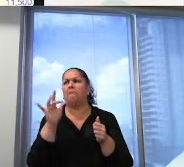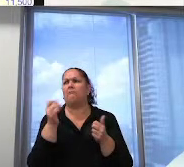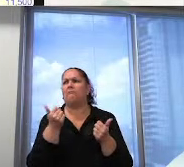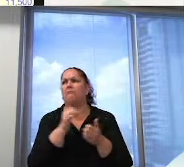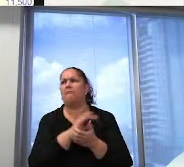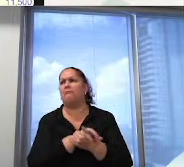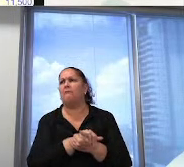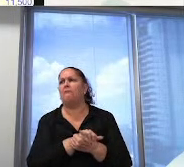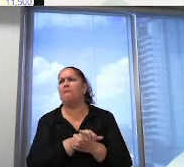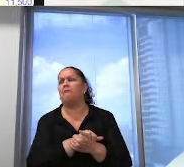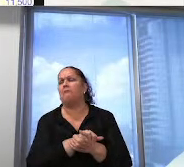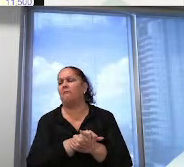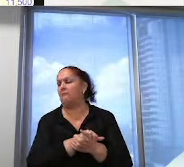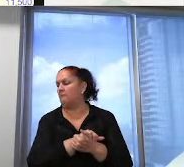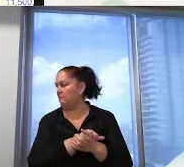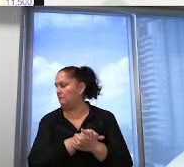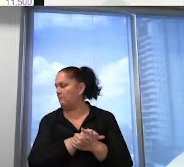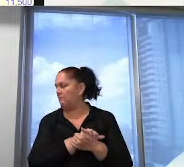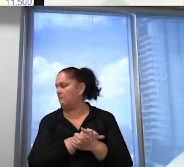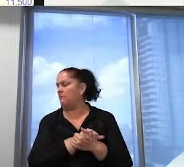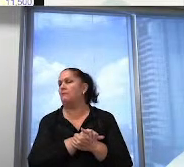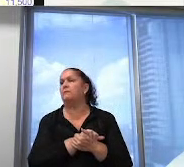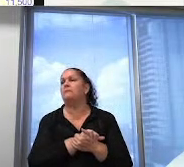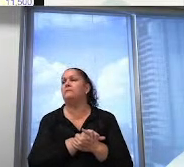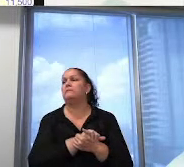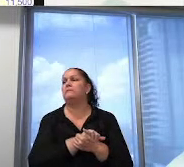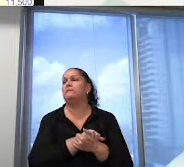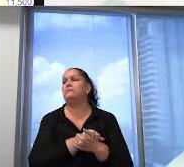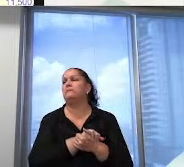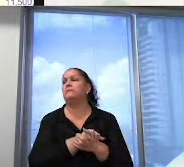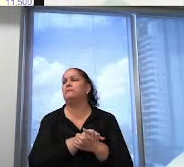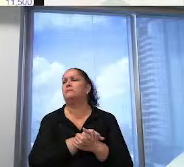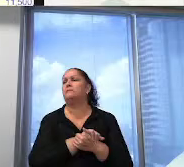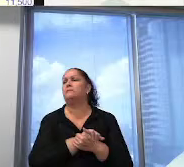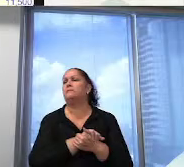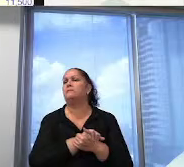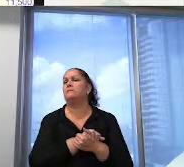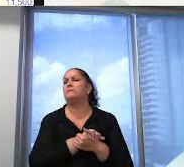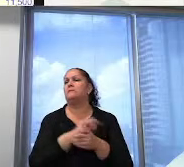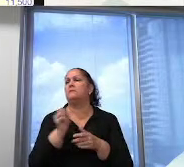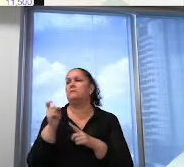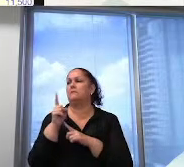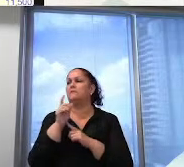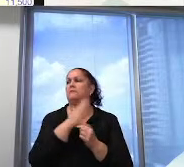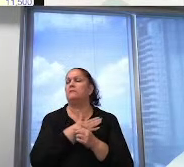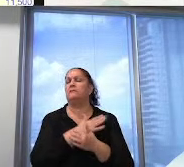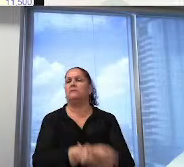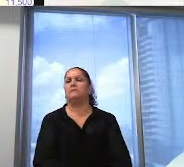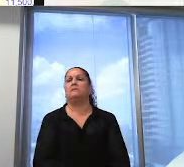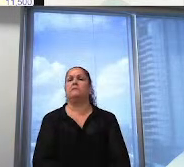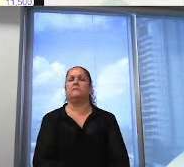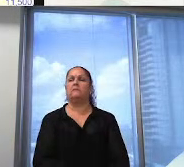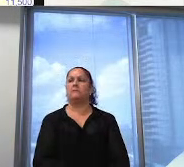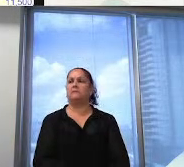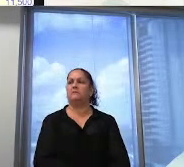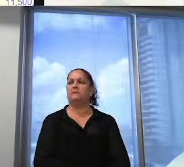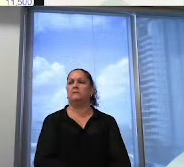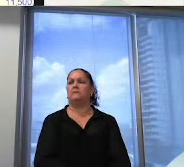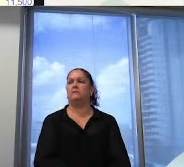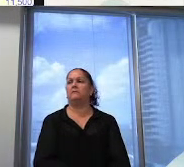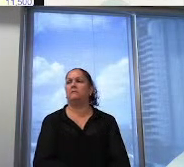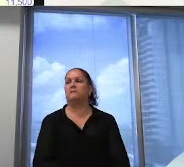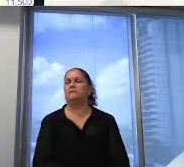doesn't have any dollars. You go to the next question. One moment, please.